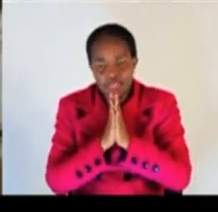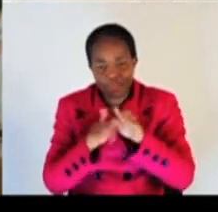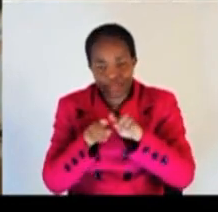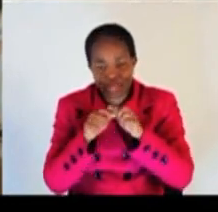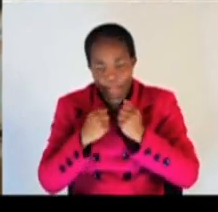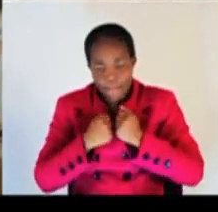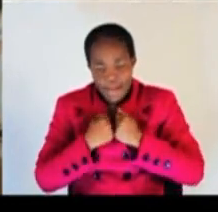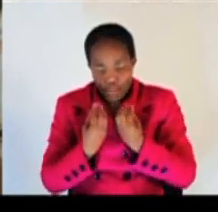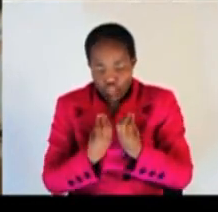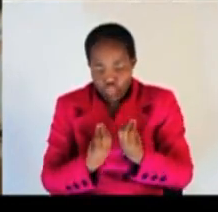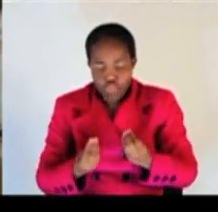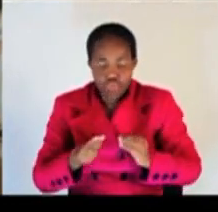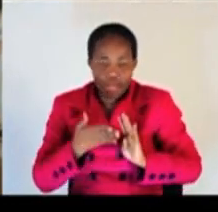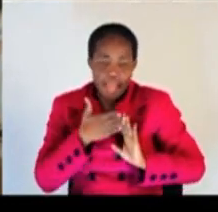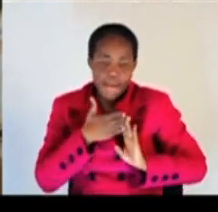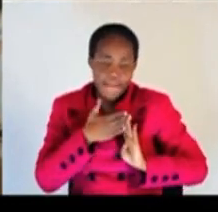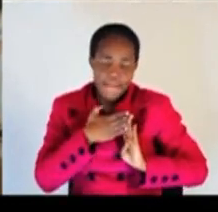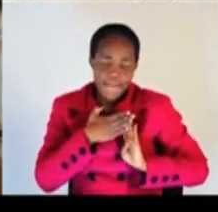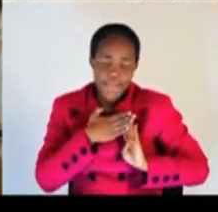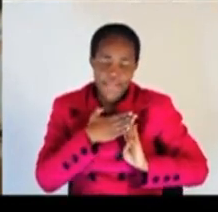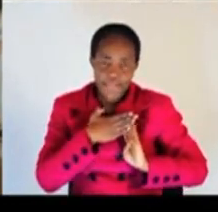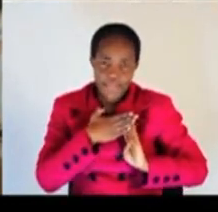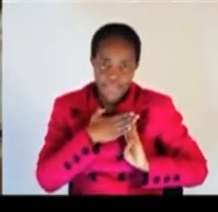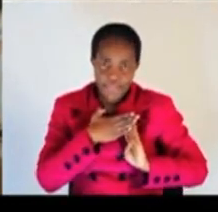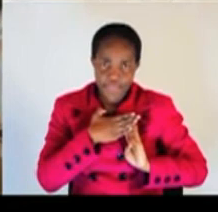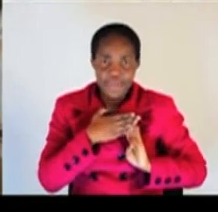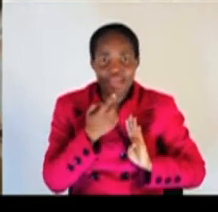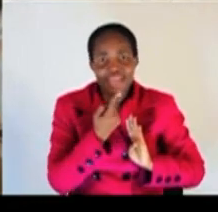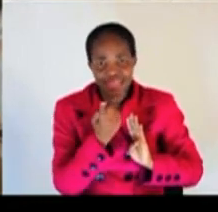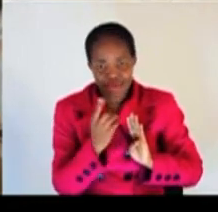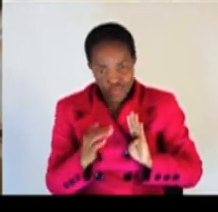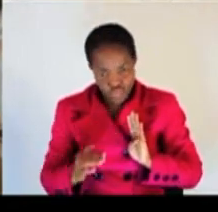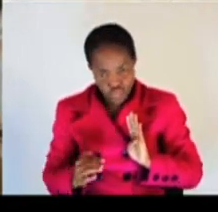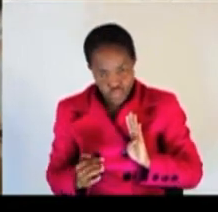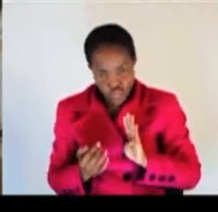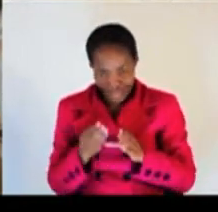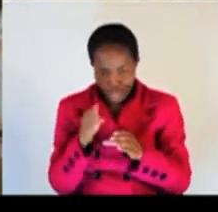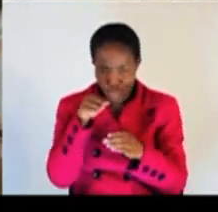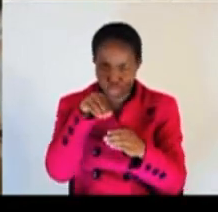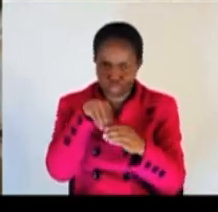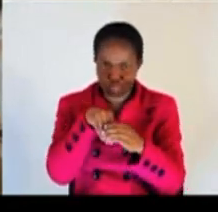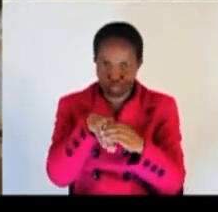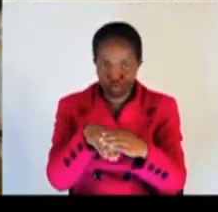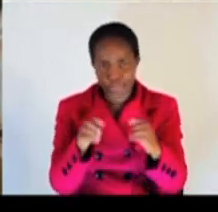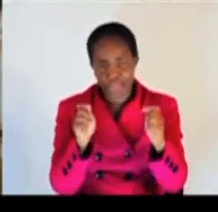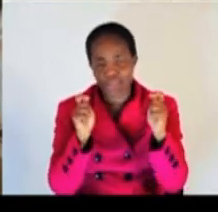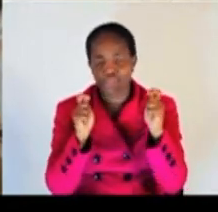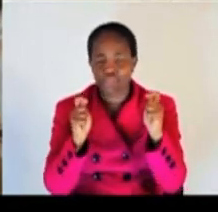Thank you.